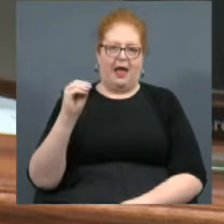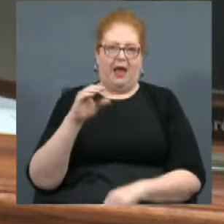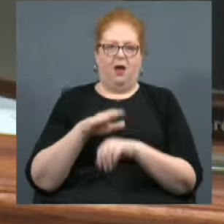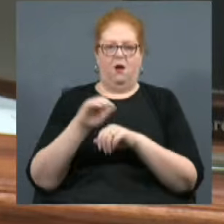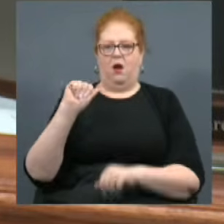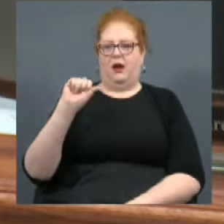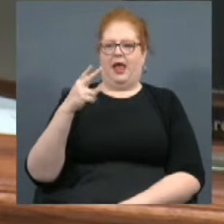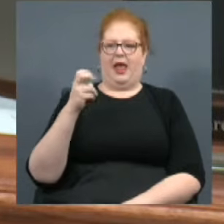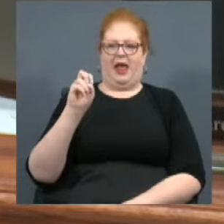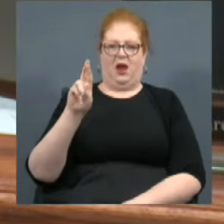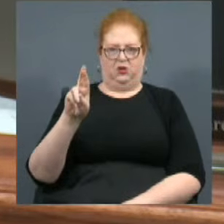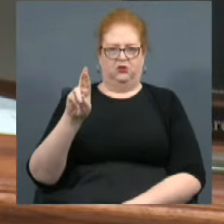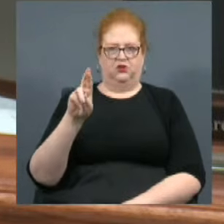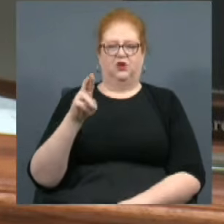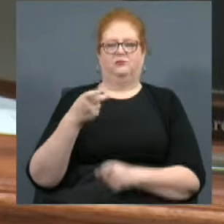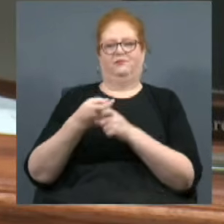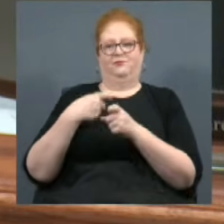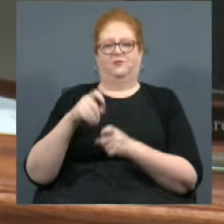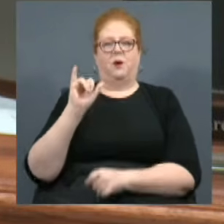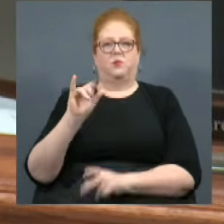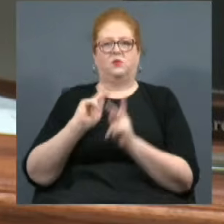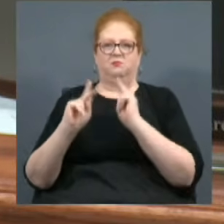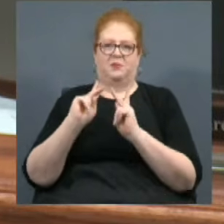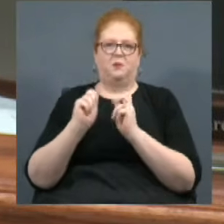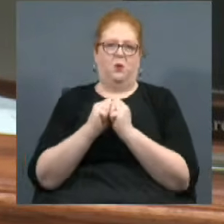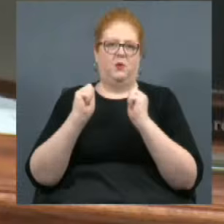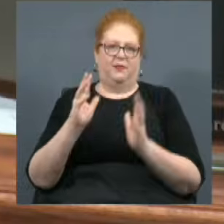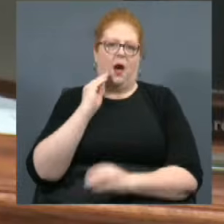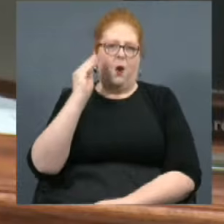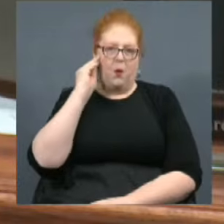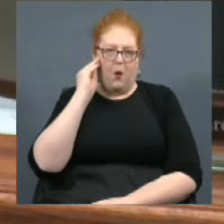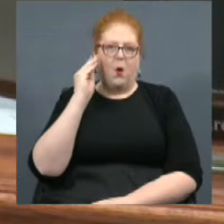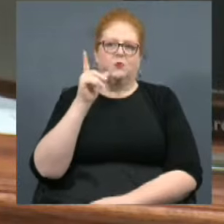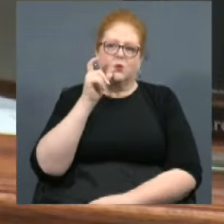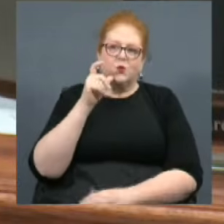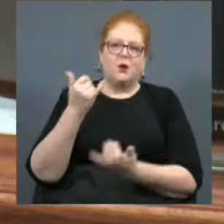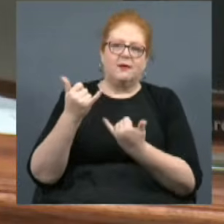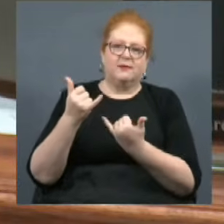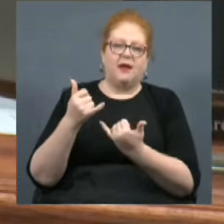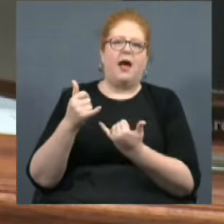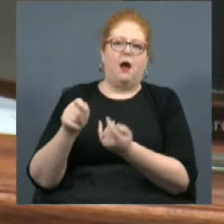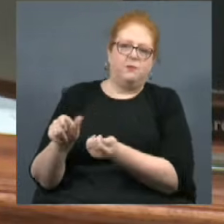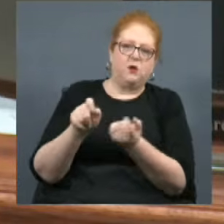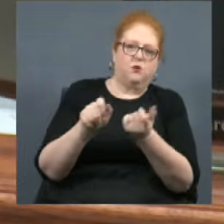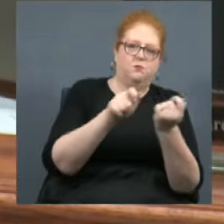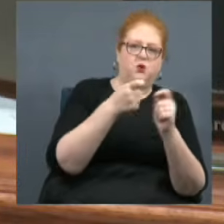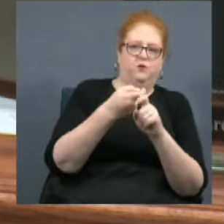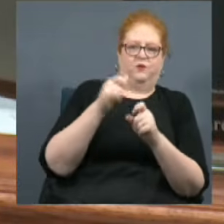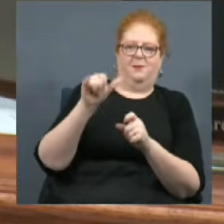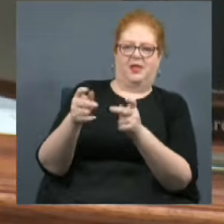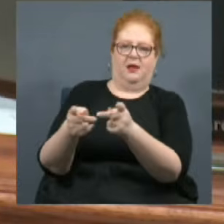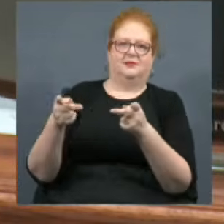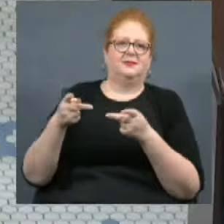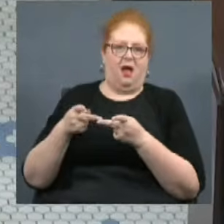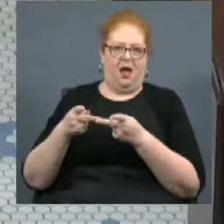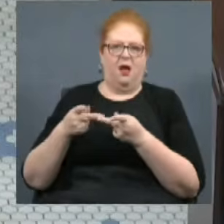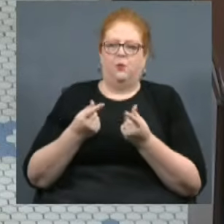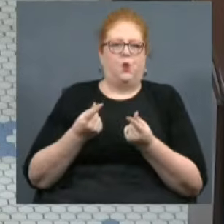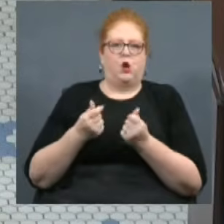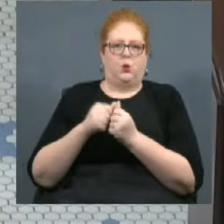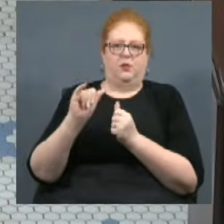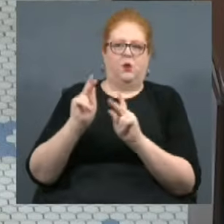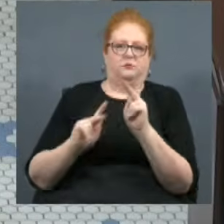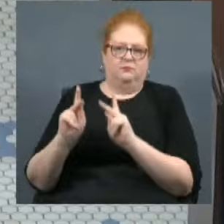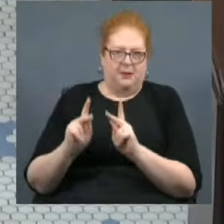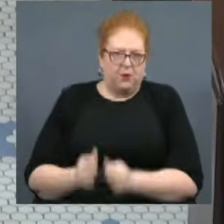people. Tell us what you're doing as you remove all those people from that site. Yeah, so one of the things that